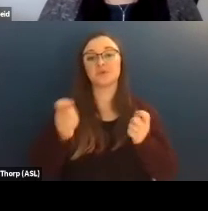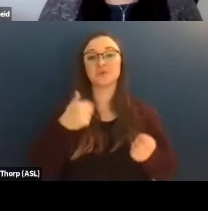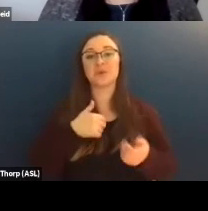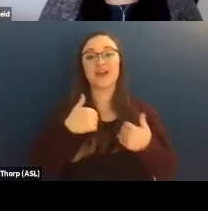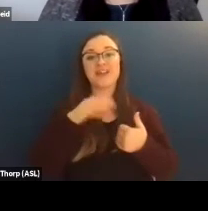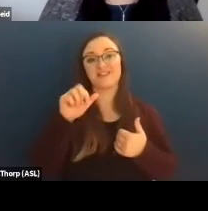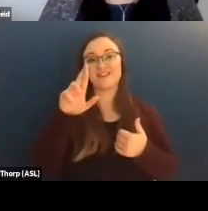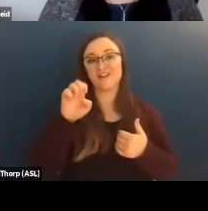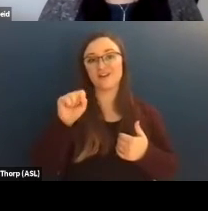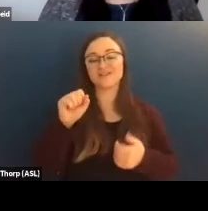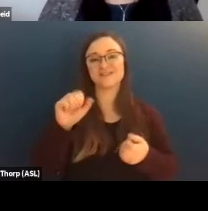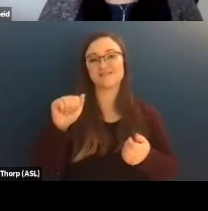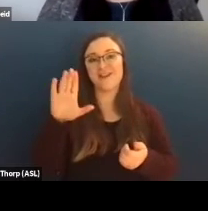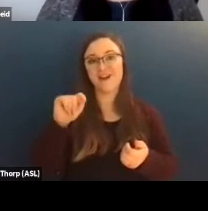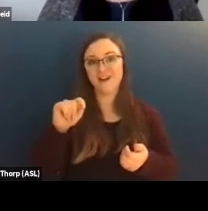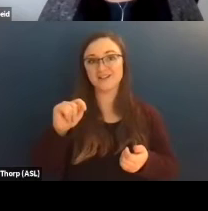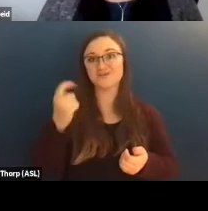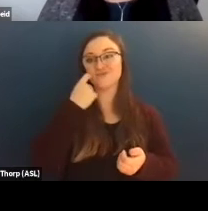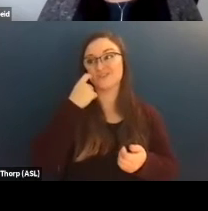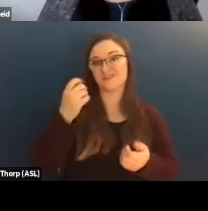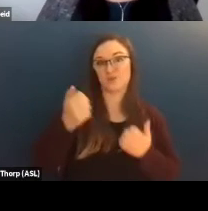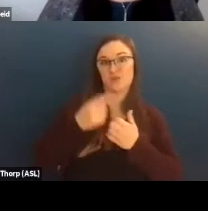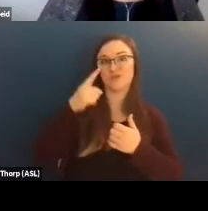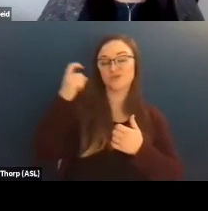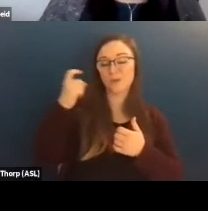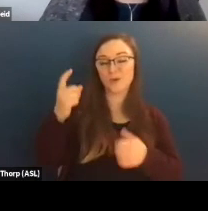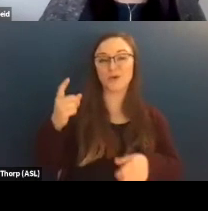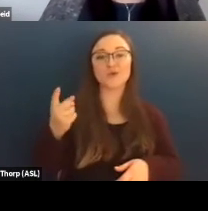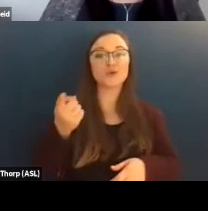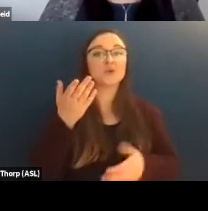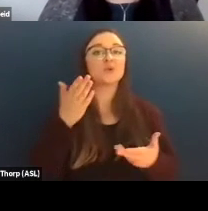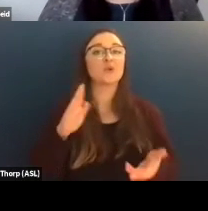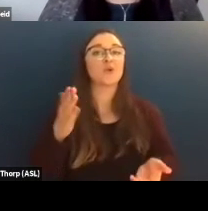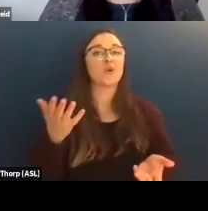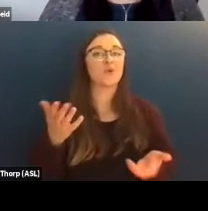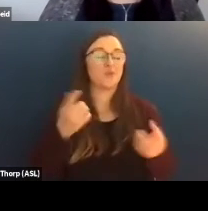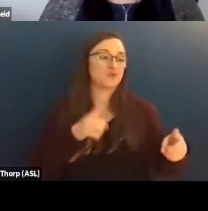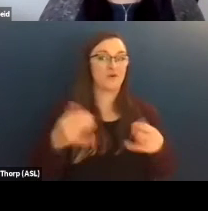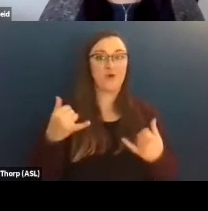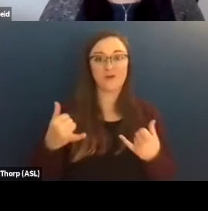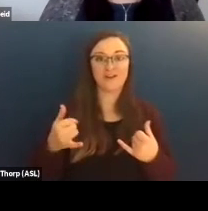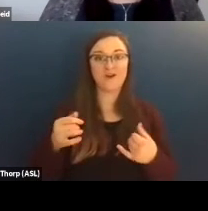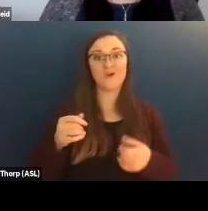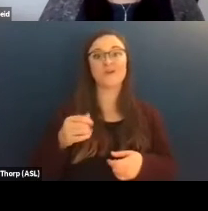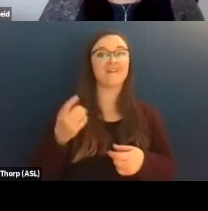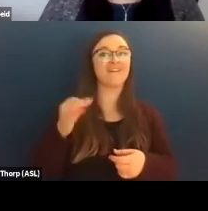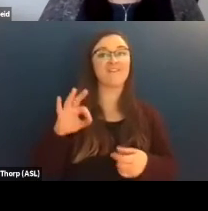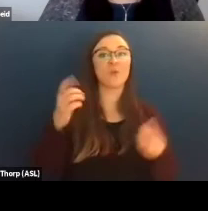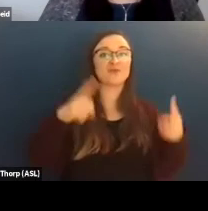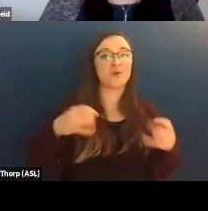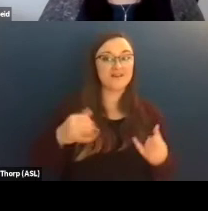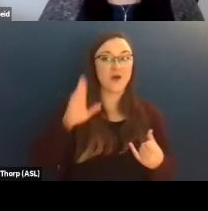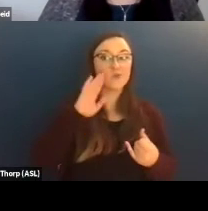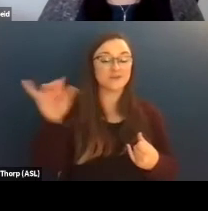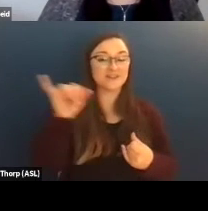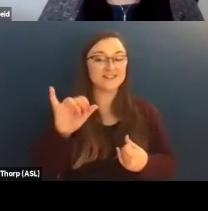with additional funding through the summer. You don't know that what is true right now will necessarily be true then. So please don't be afraid to